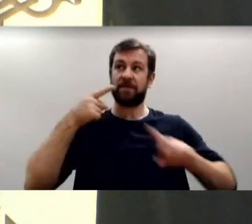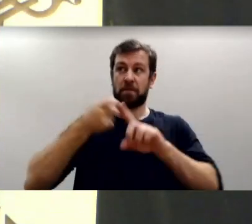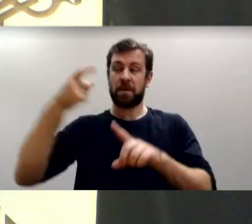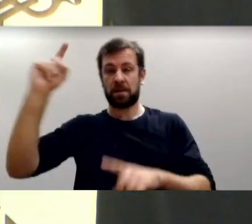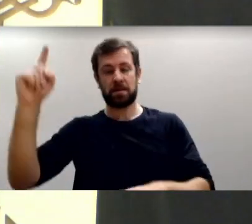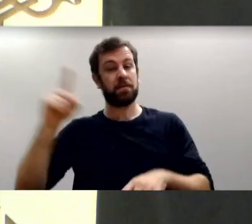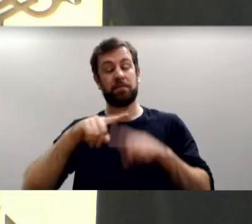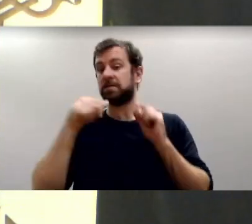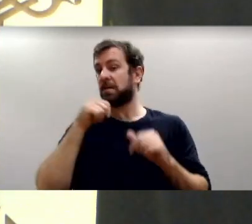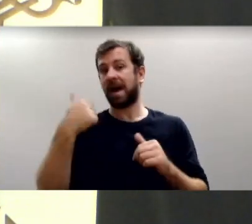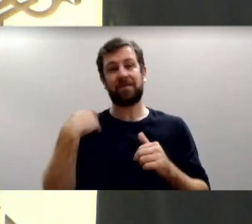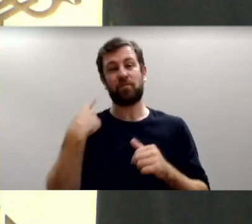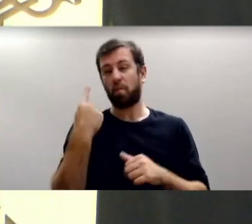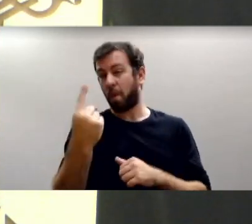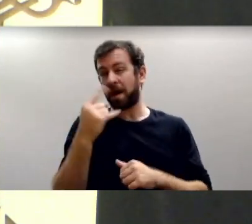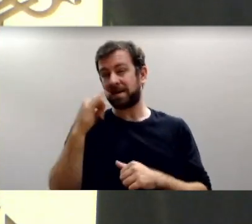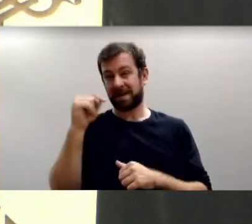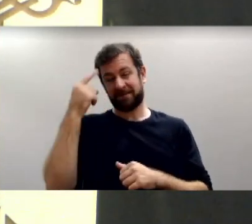single ayat for that.